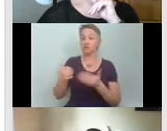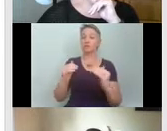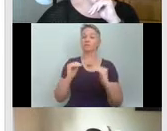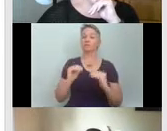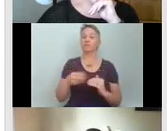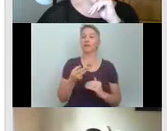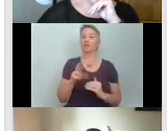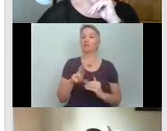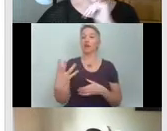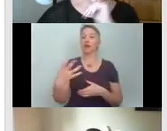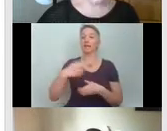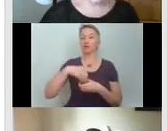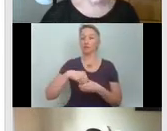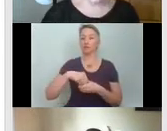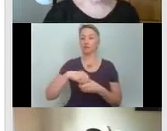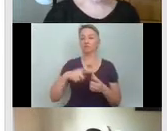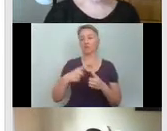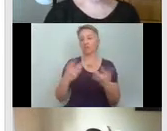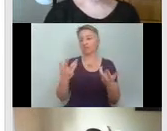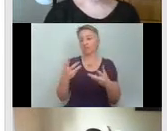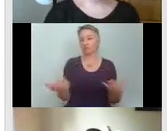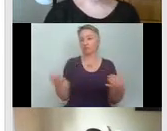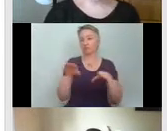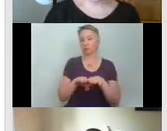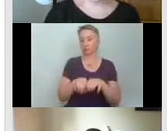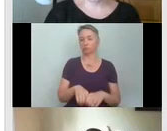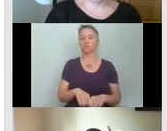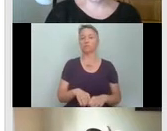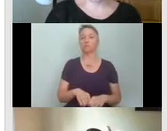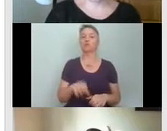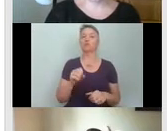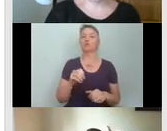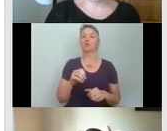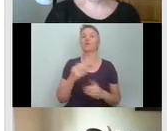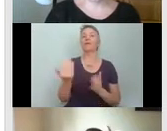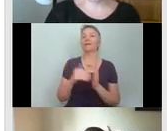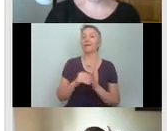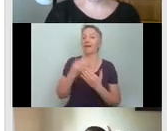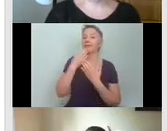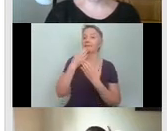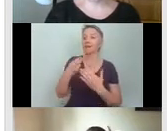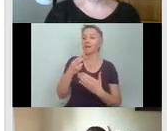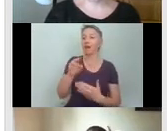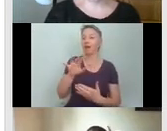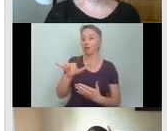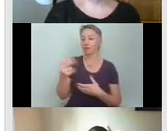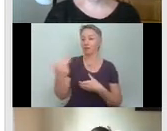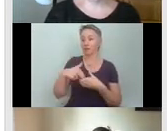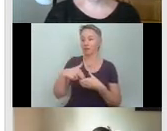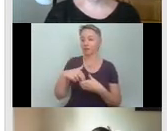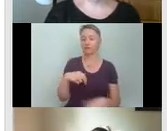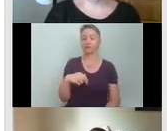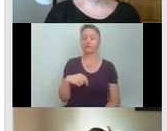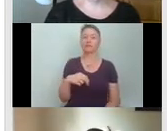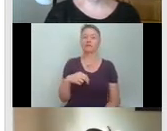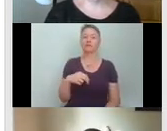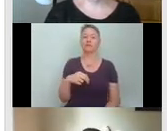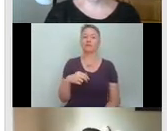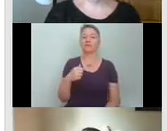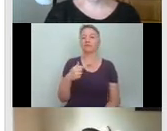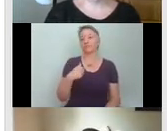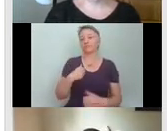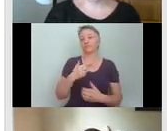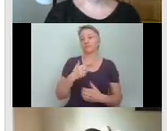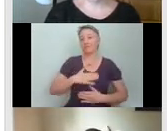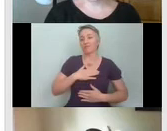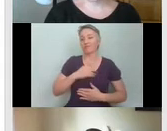then we'll close for today. So. Again, thanks again, Holly, for being with us. And I would appreciate hearing from you